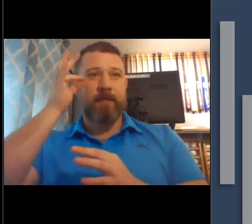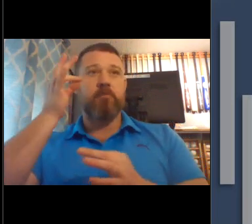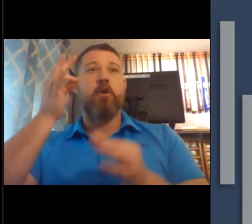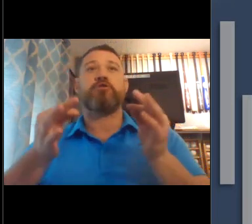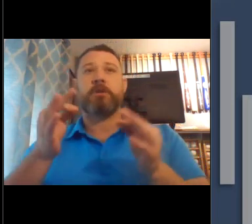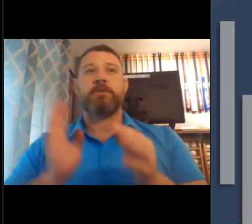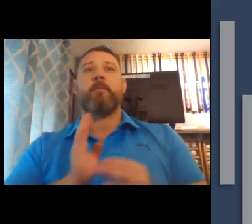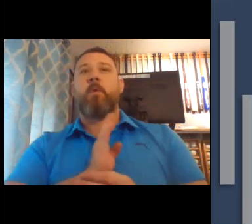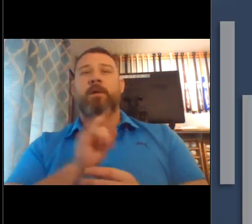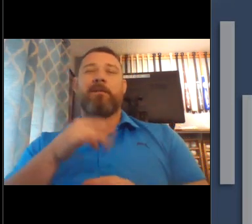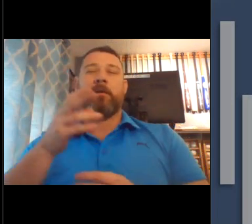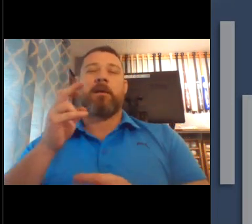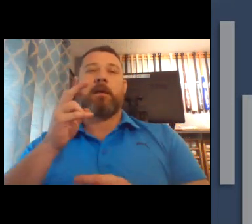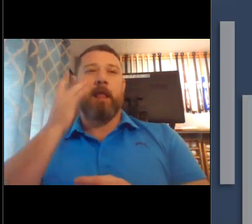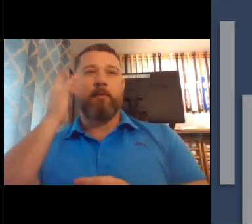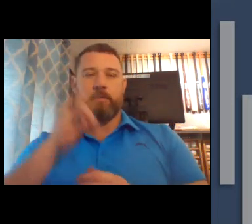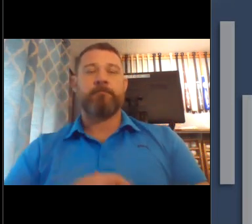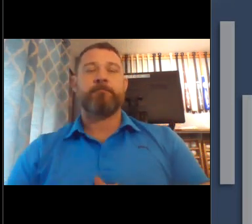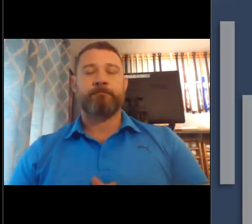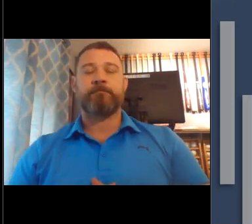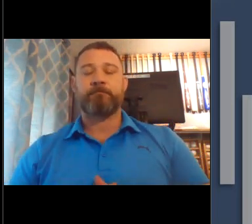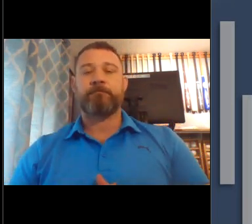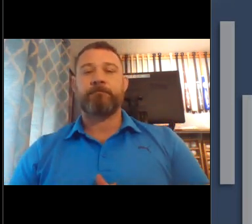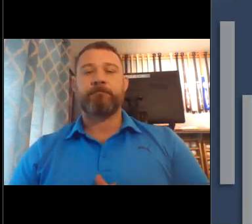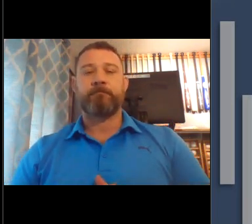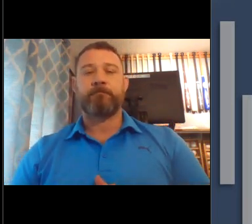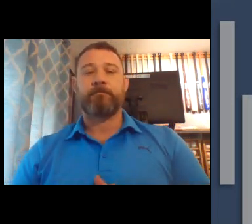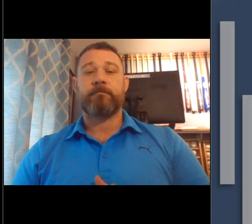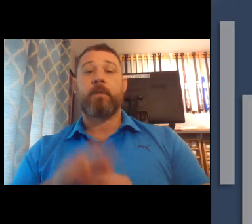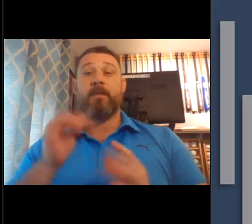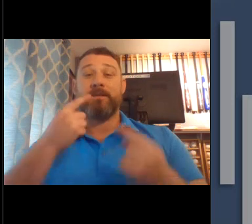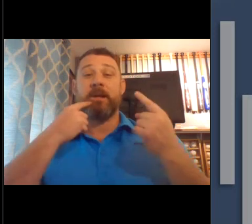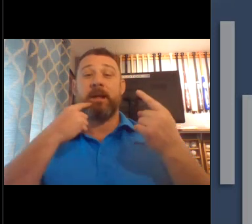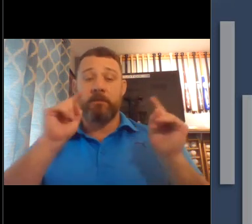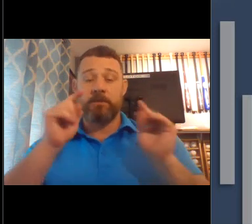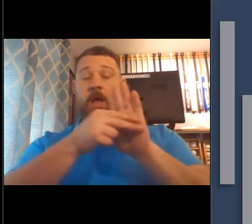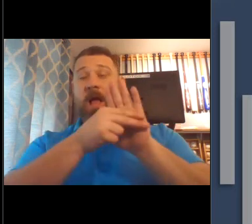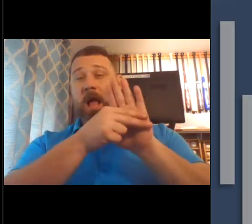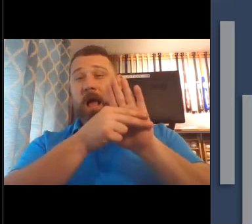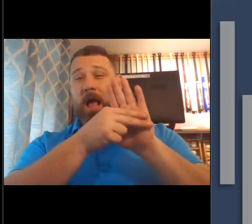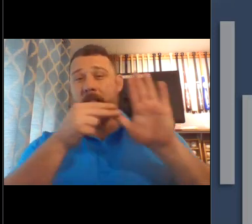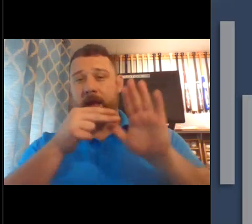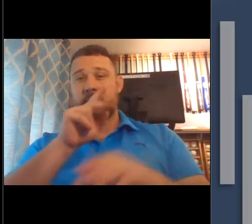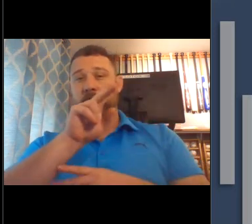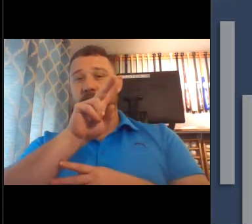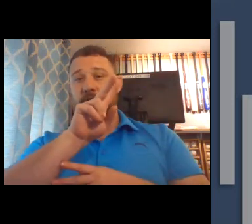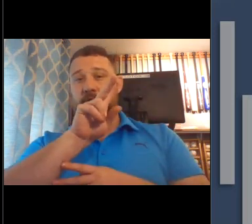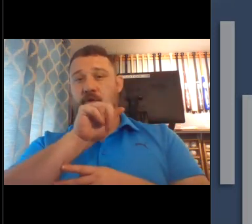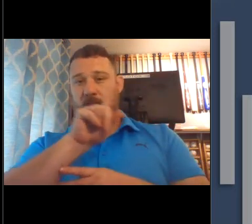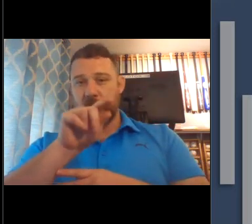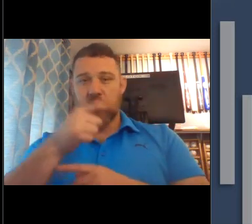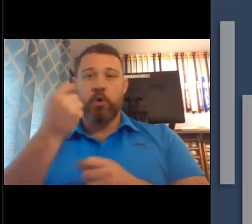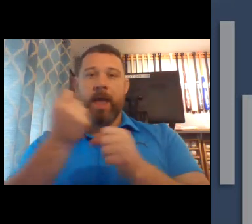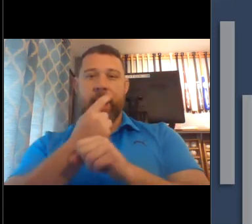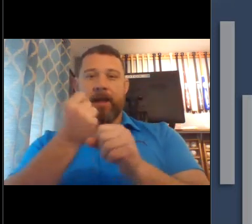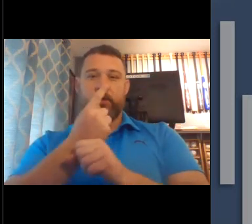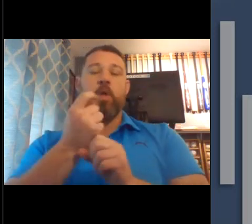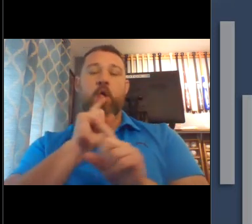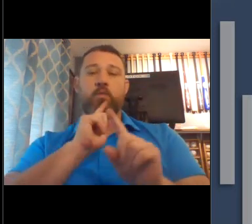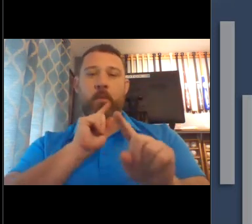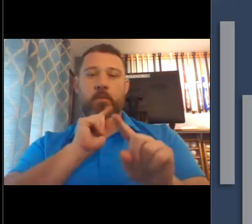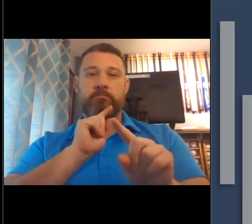initiative in California. These accomplishments are highlighted in the Commission's 2022 annual report to the legislature, which staff